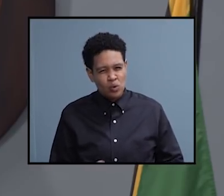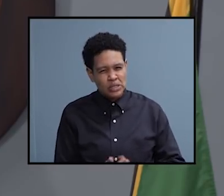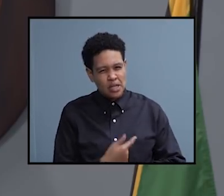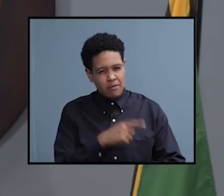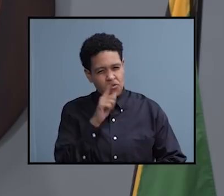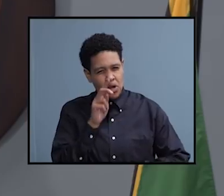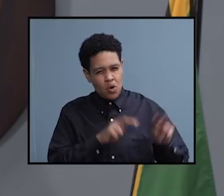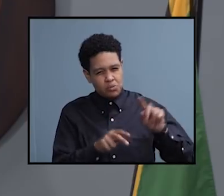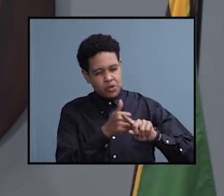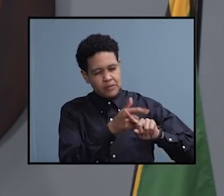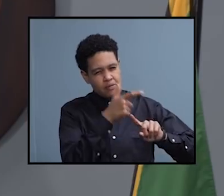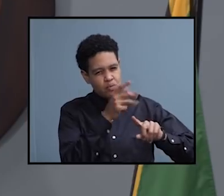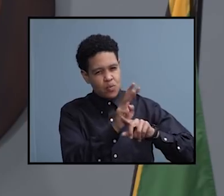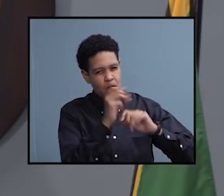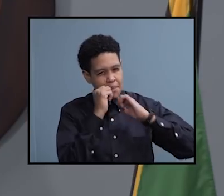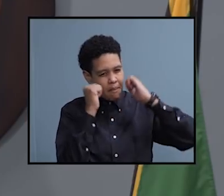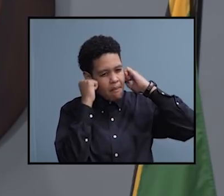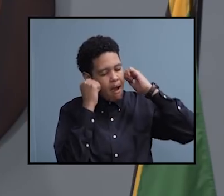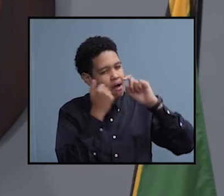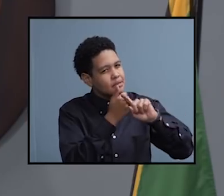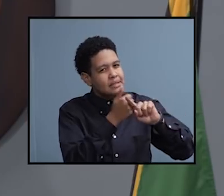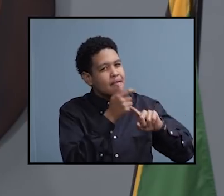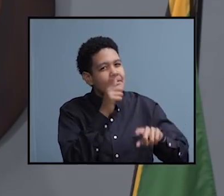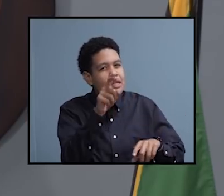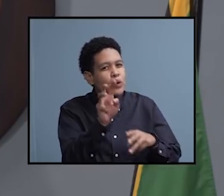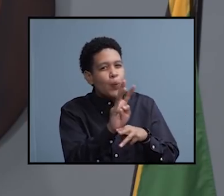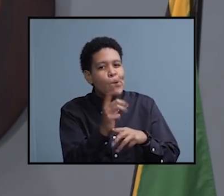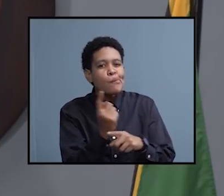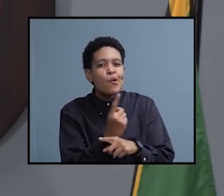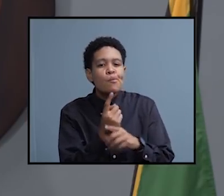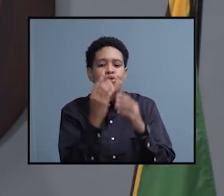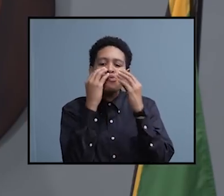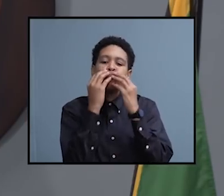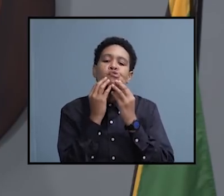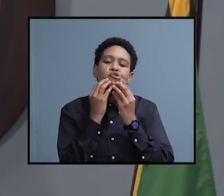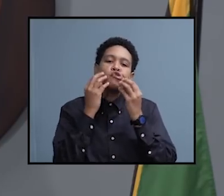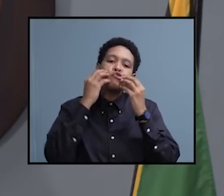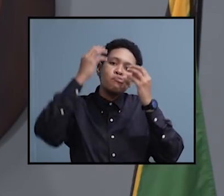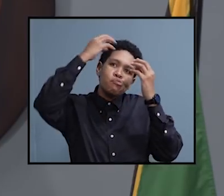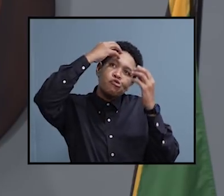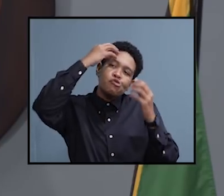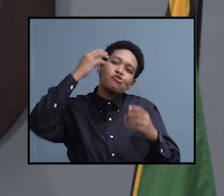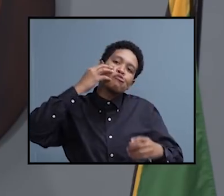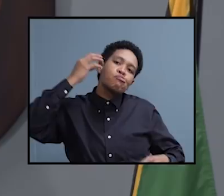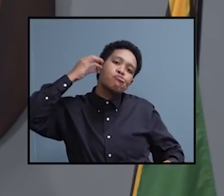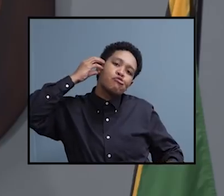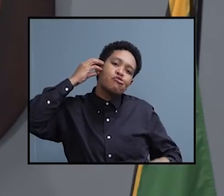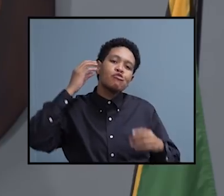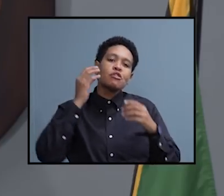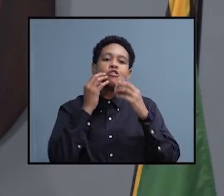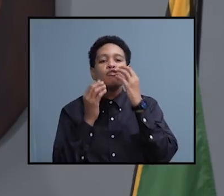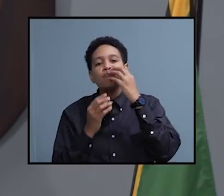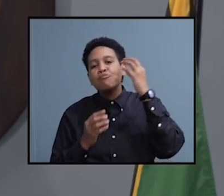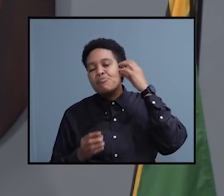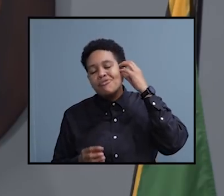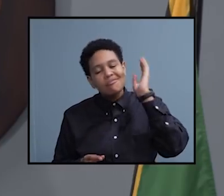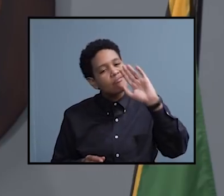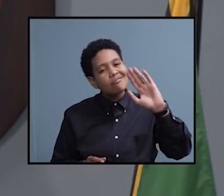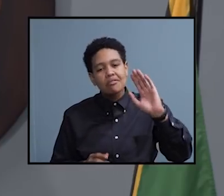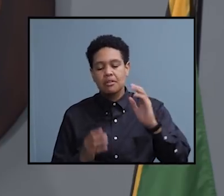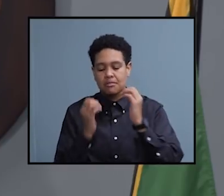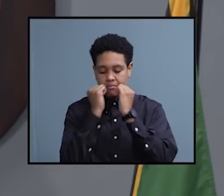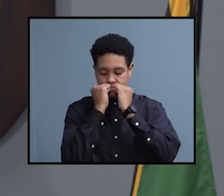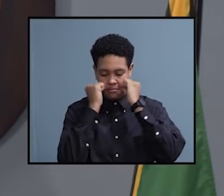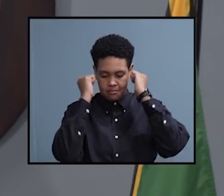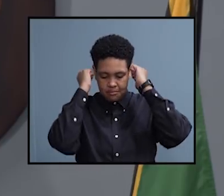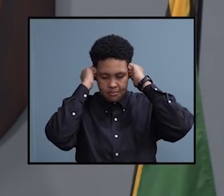have masks are not necessarily wearing them correctly. As I said earlier, masks must cover nose